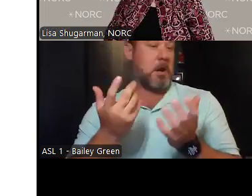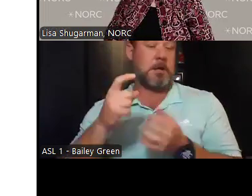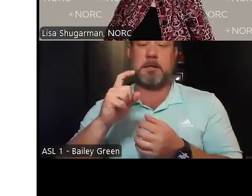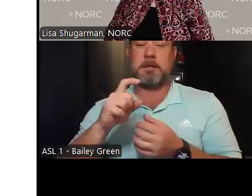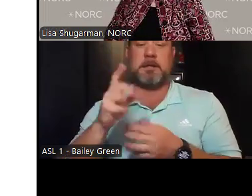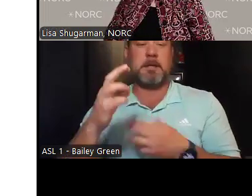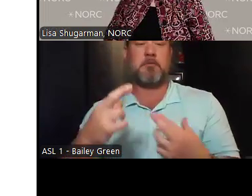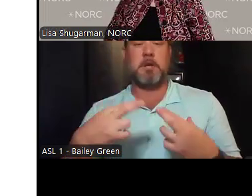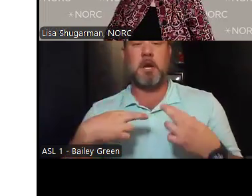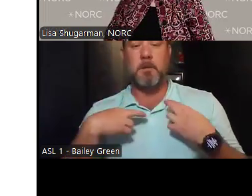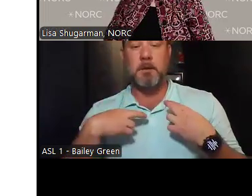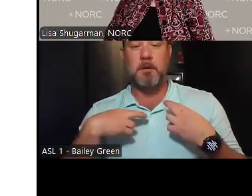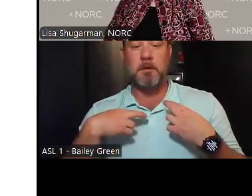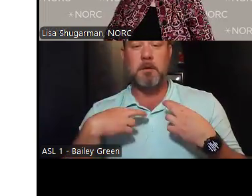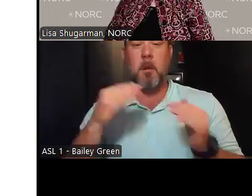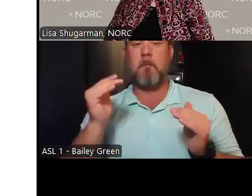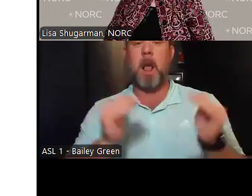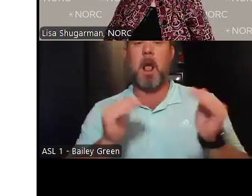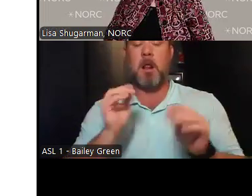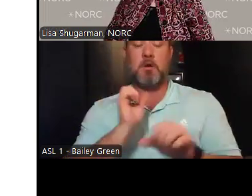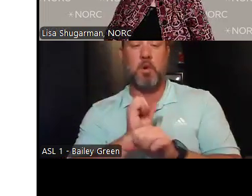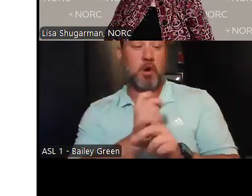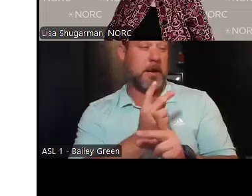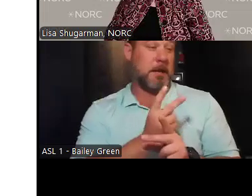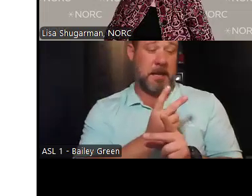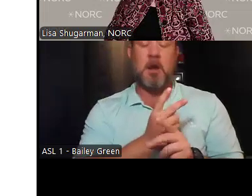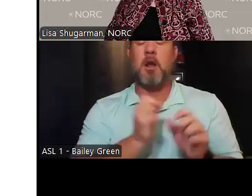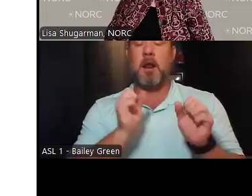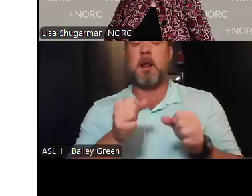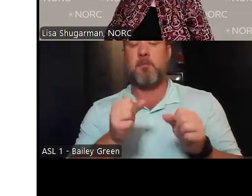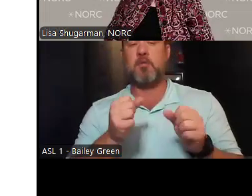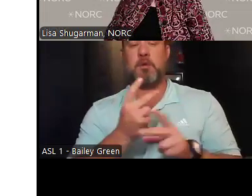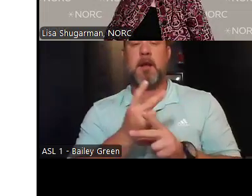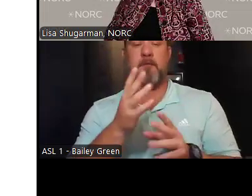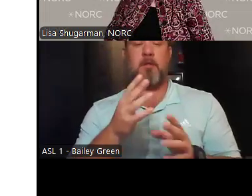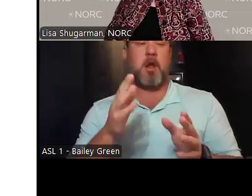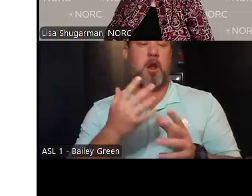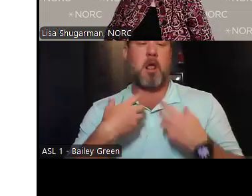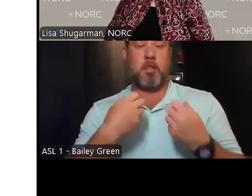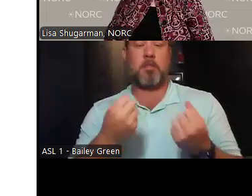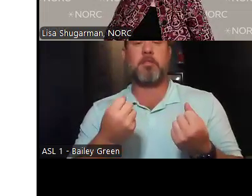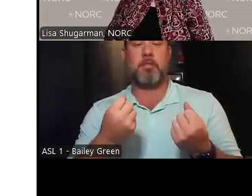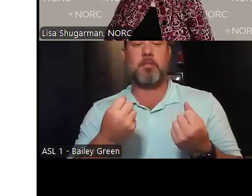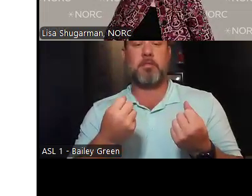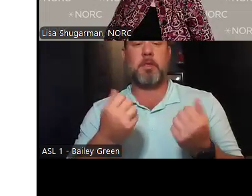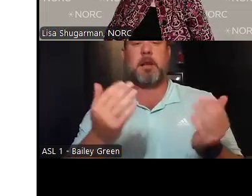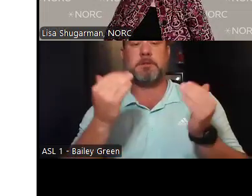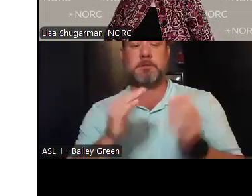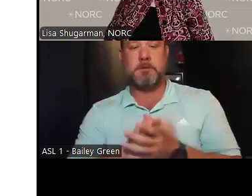they retire, balancing work and caregiving, and being able to care for their own health. Next slide,